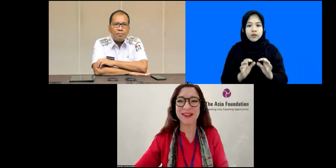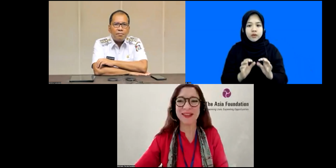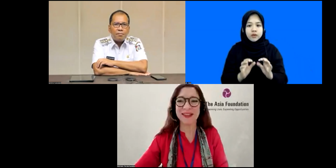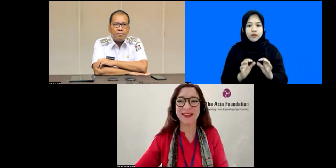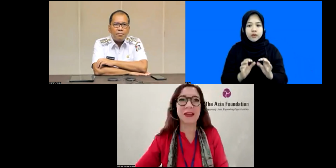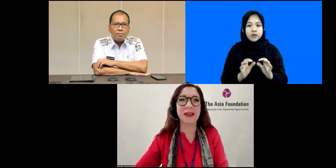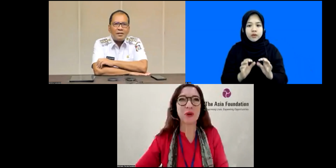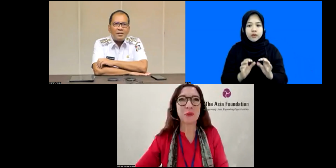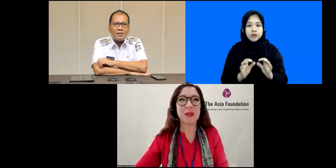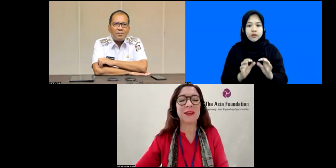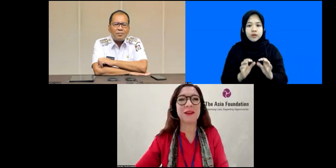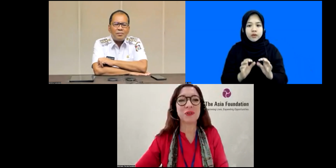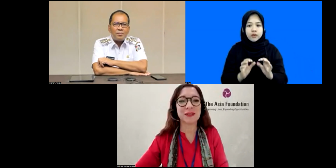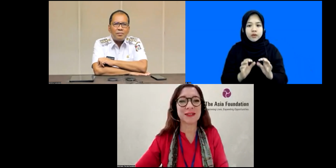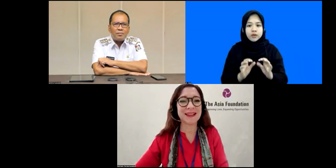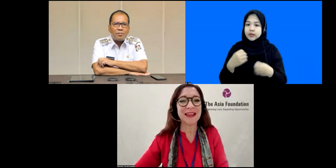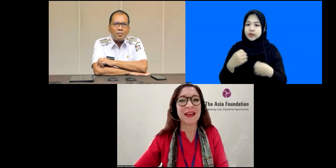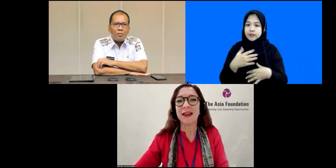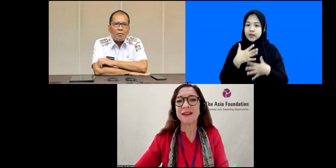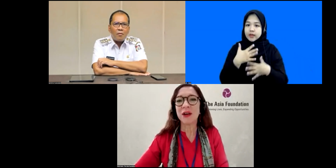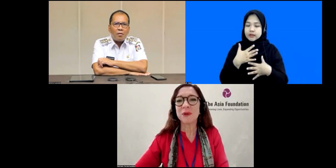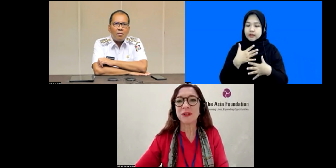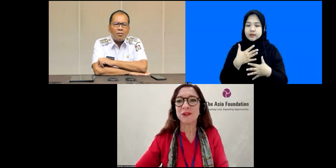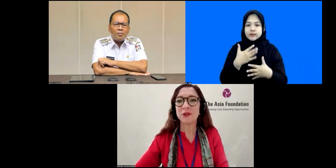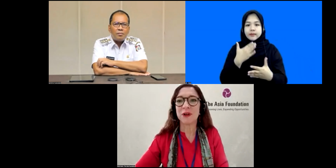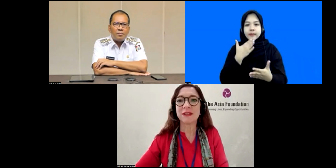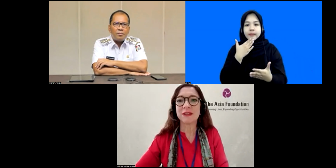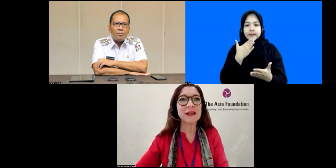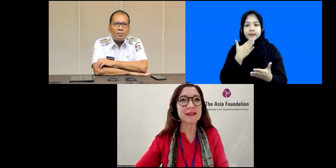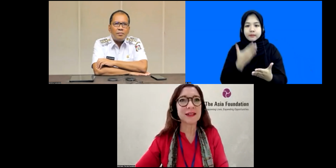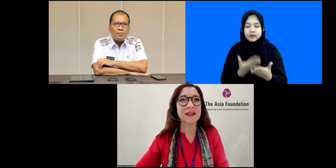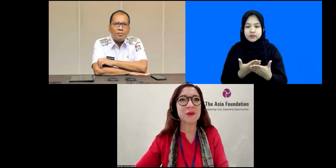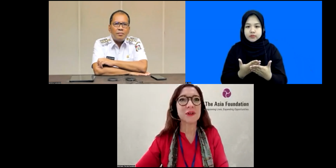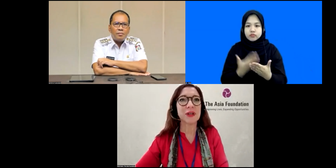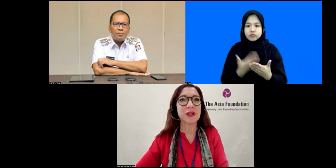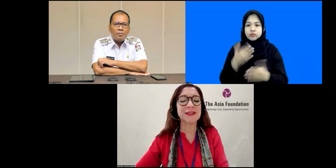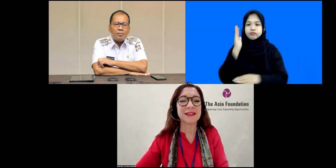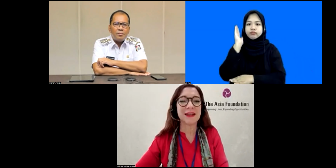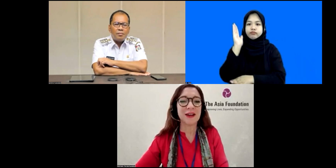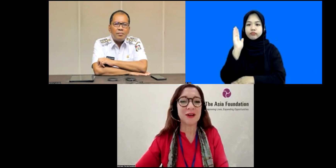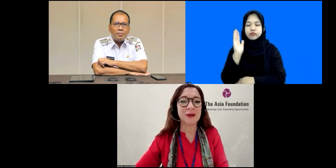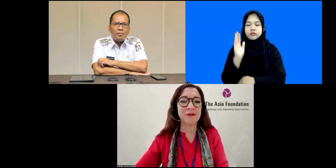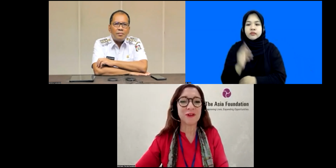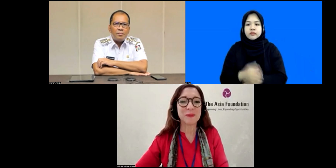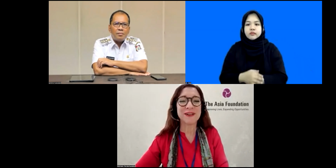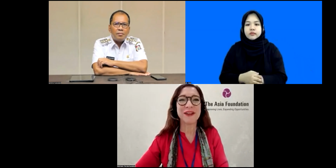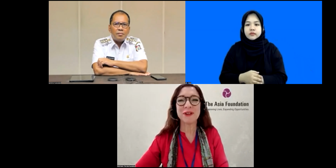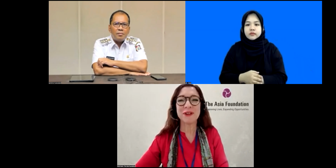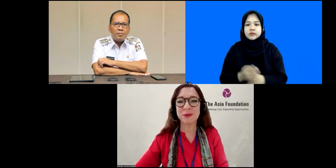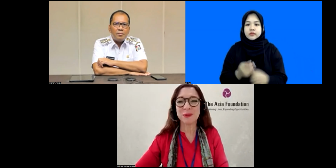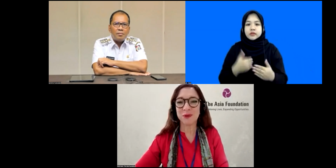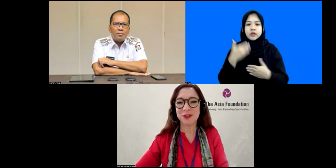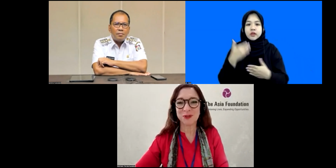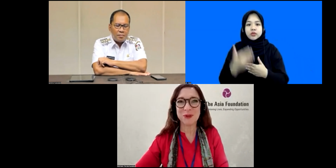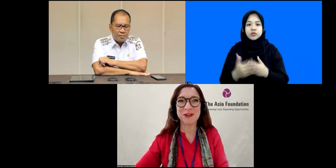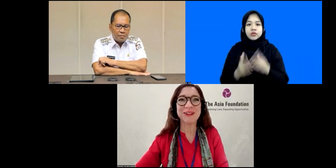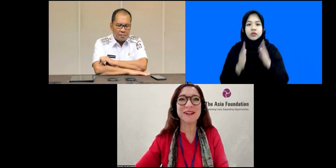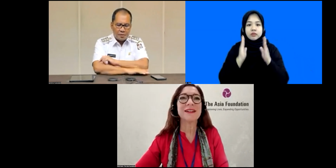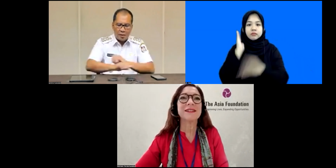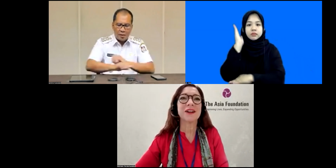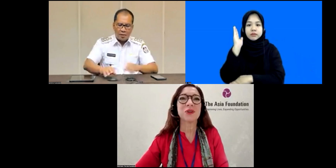for that opening keynote address. And now we turn to our second keynote address from another inspirational